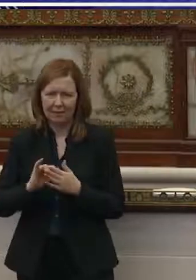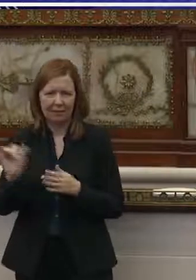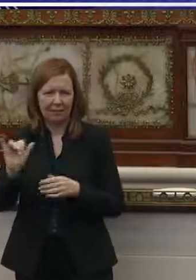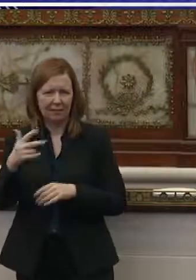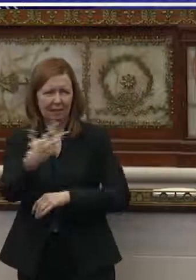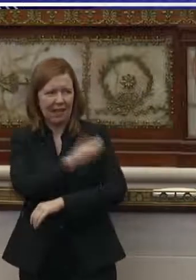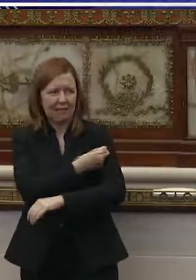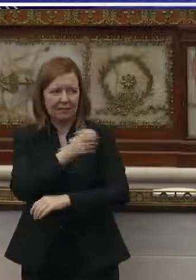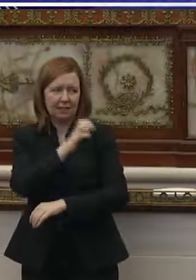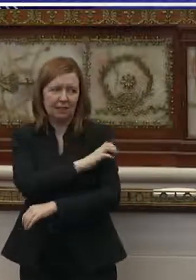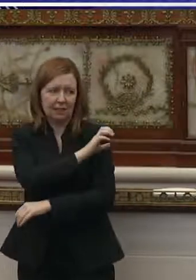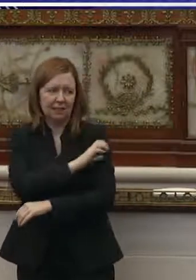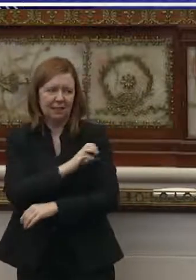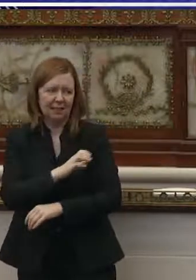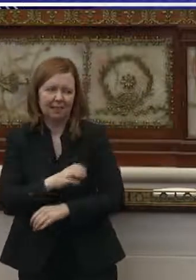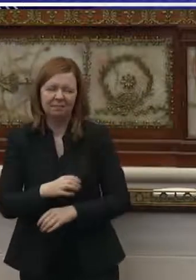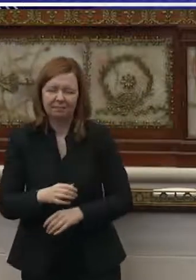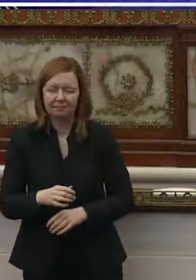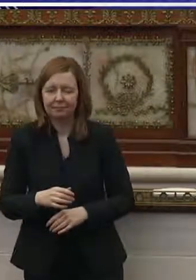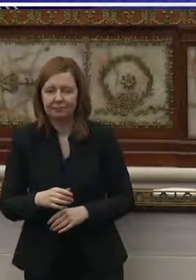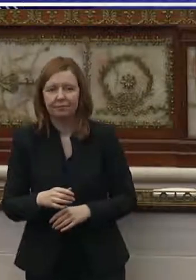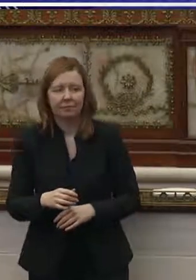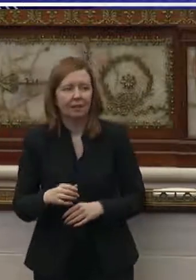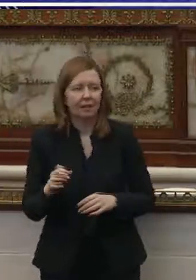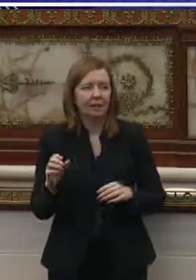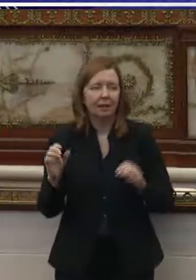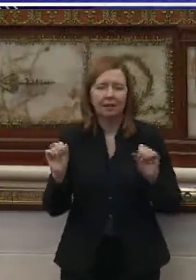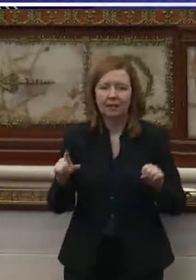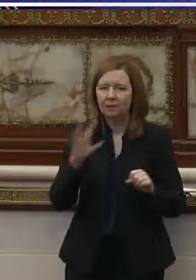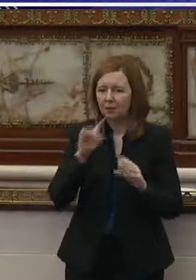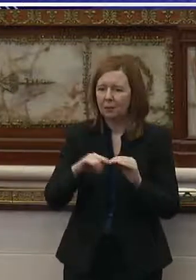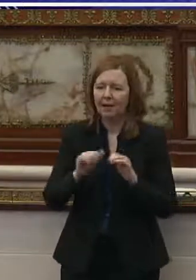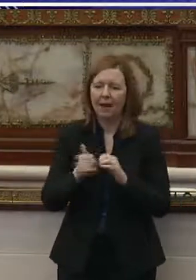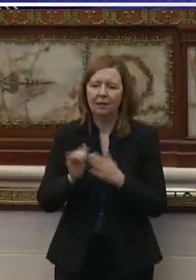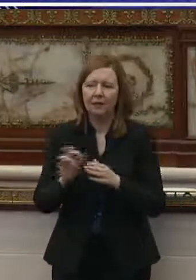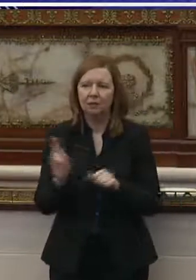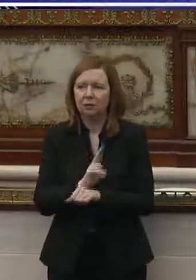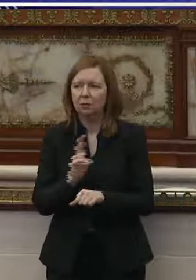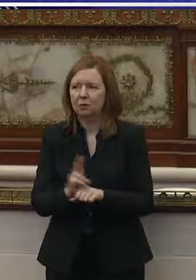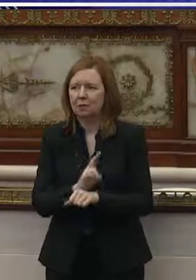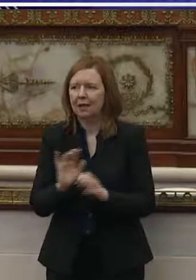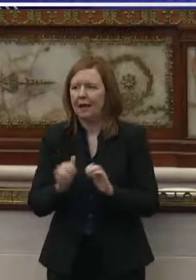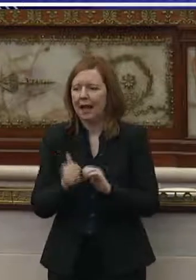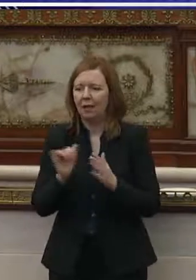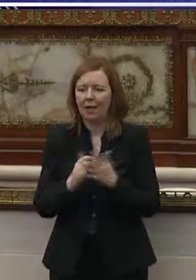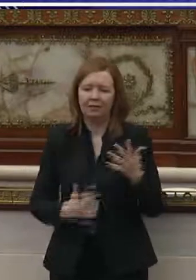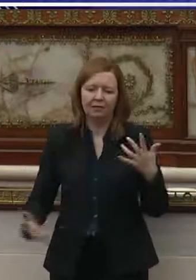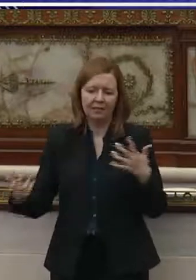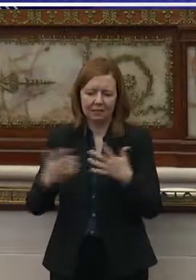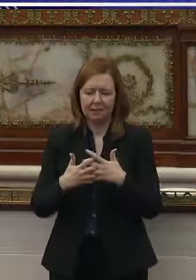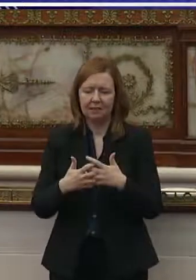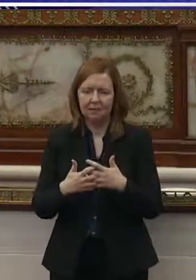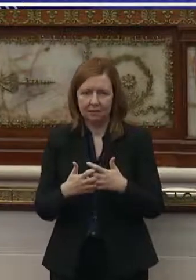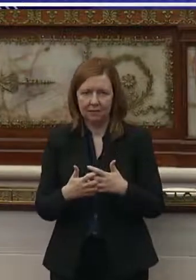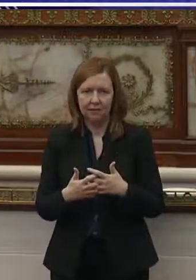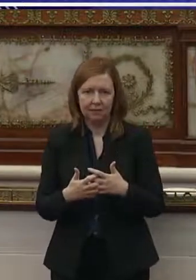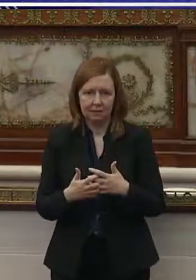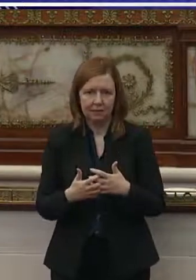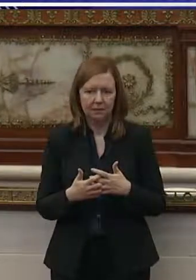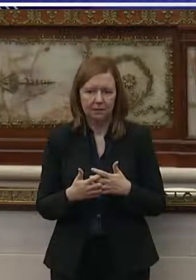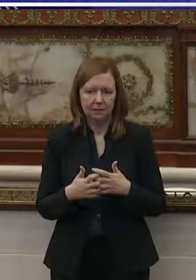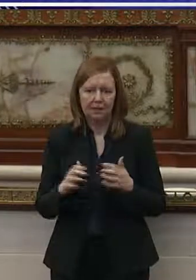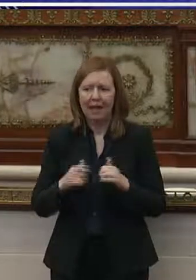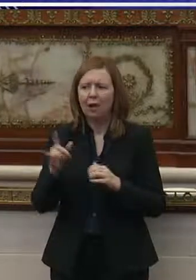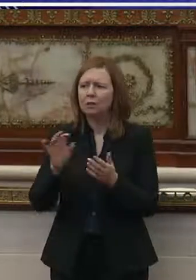clinic? And could you talk a little bit about how that will be used and how it fits some of the, how